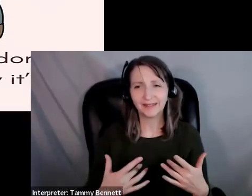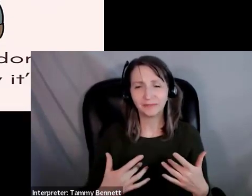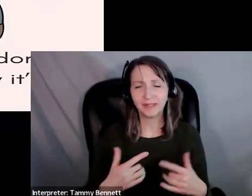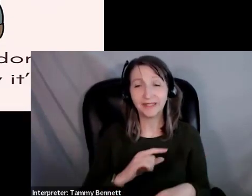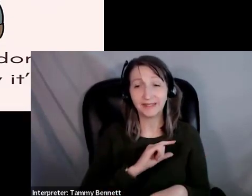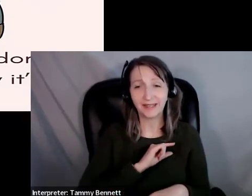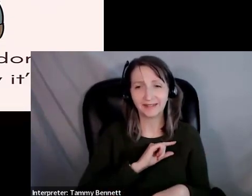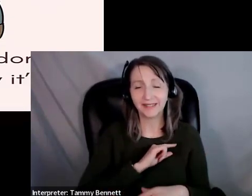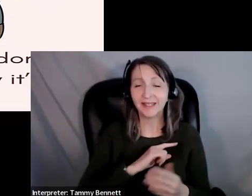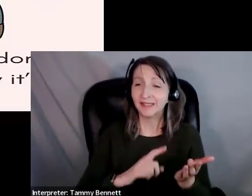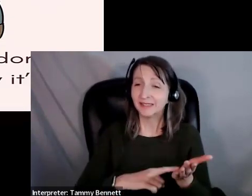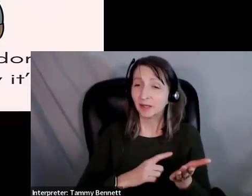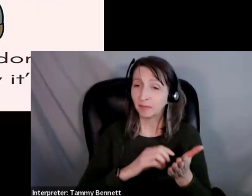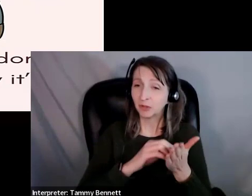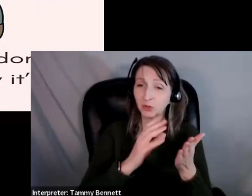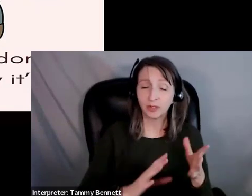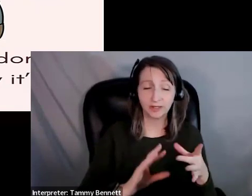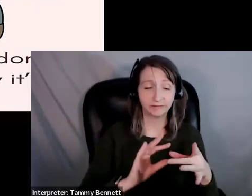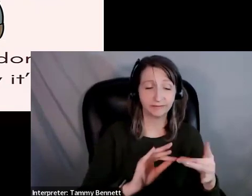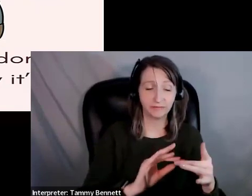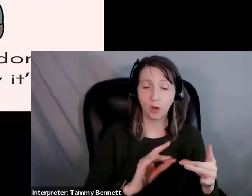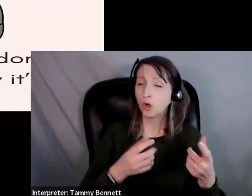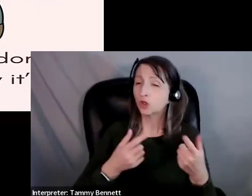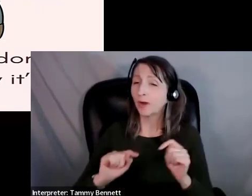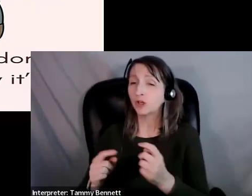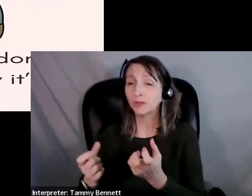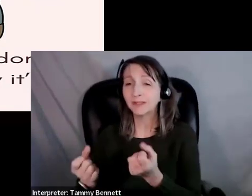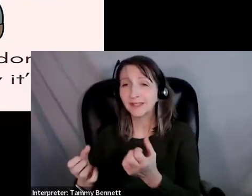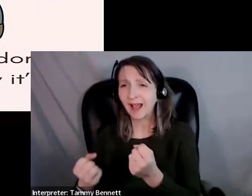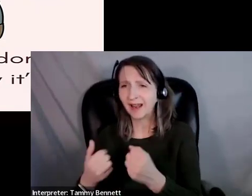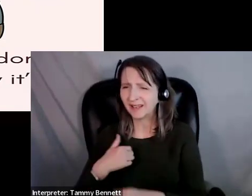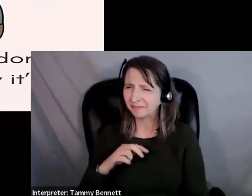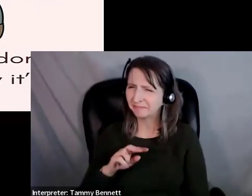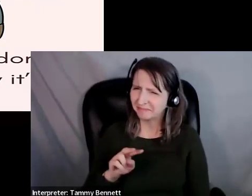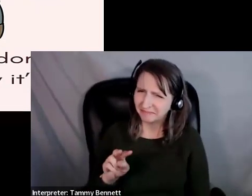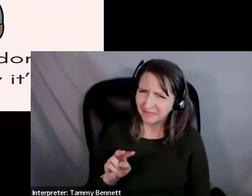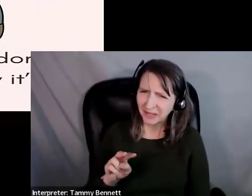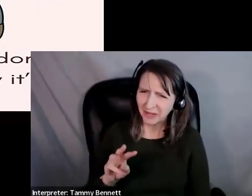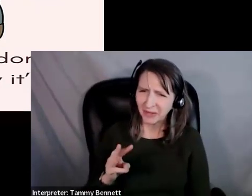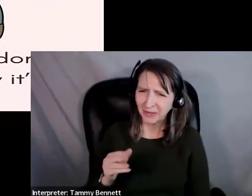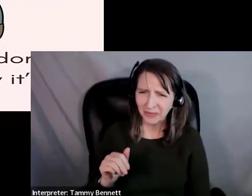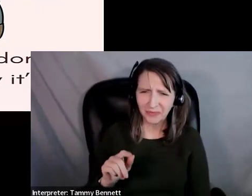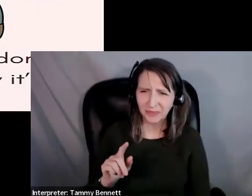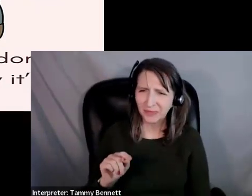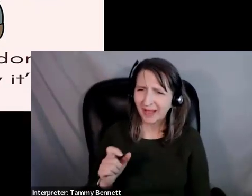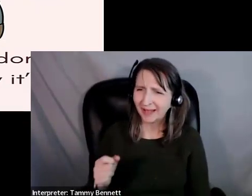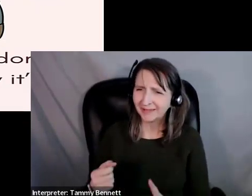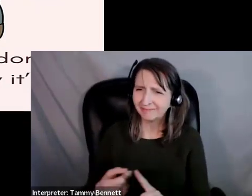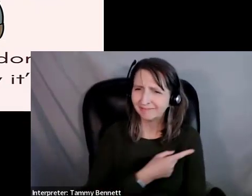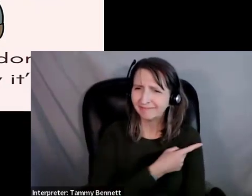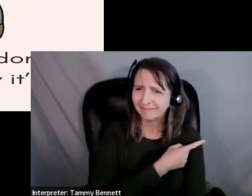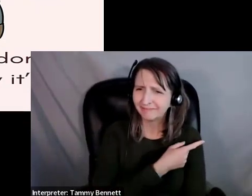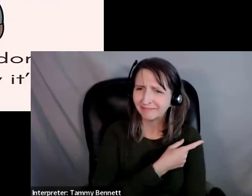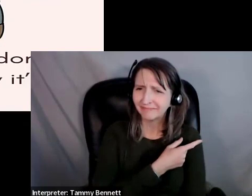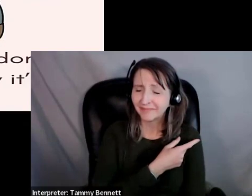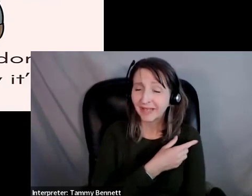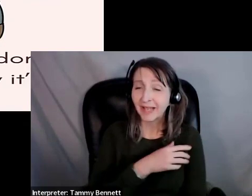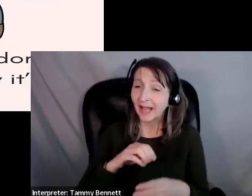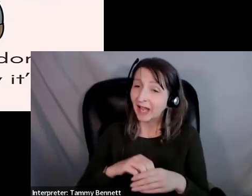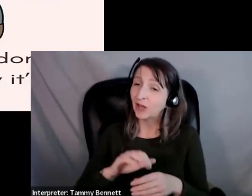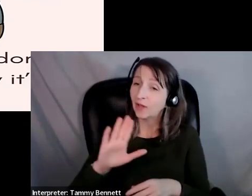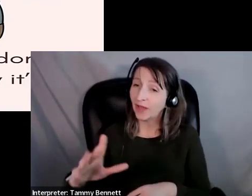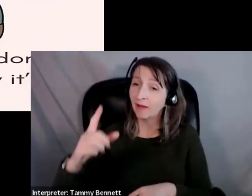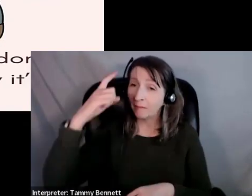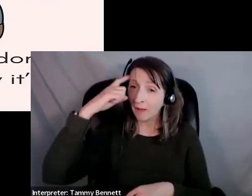comment something or they're trying to sign something. And I just look at them like, what does that have to do with this conversation? But in their head, they may be